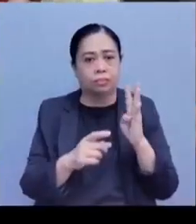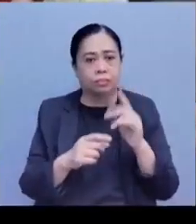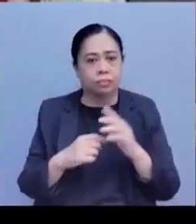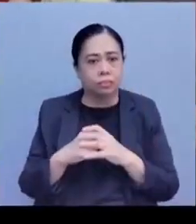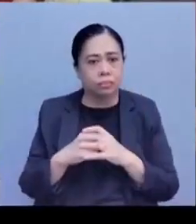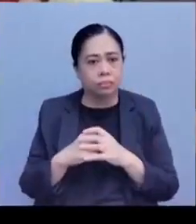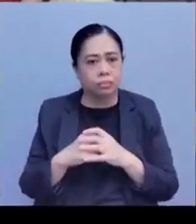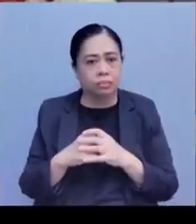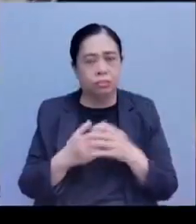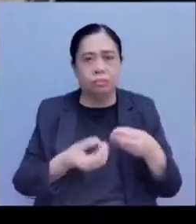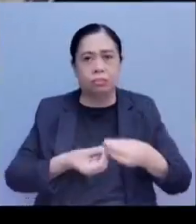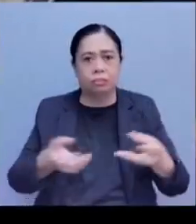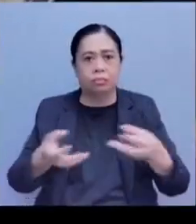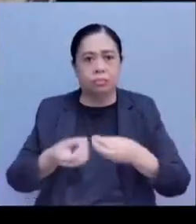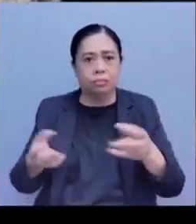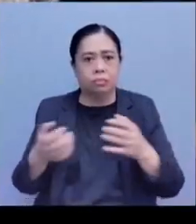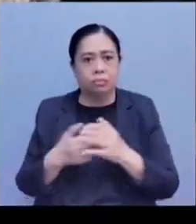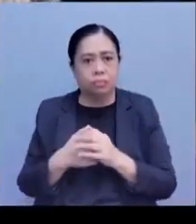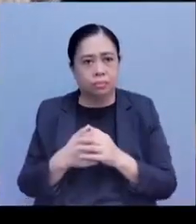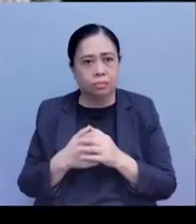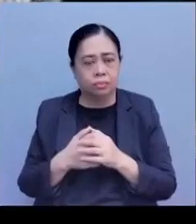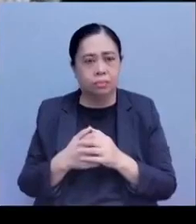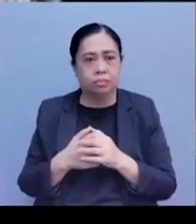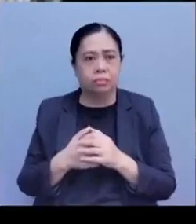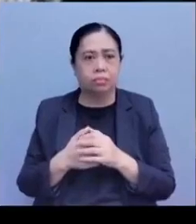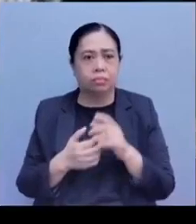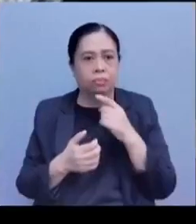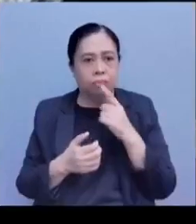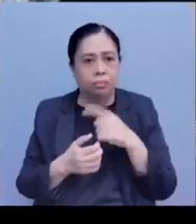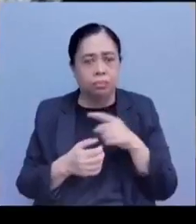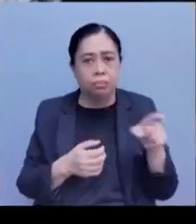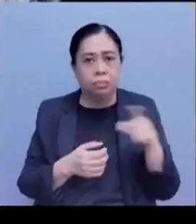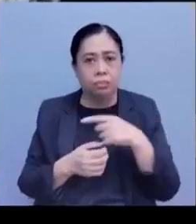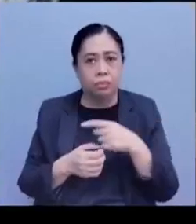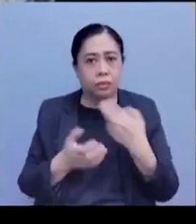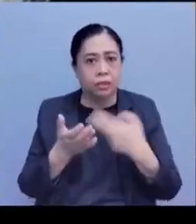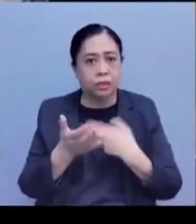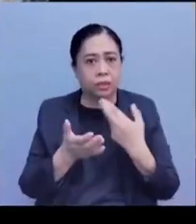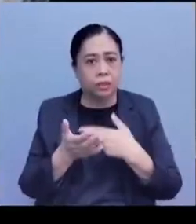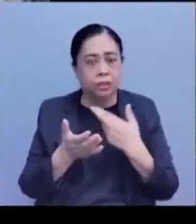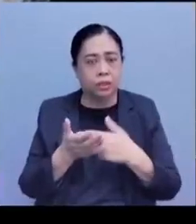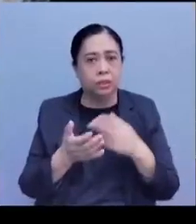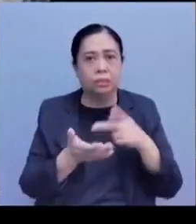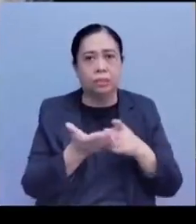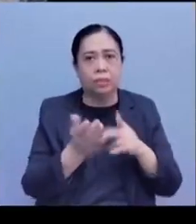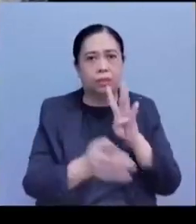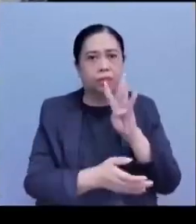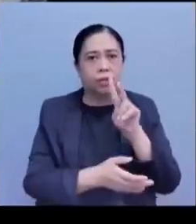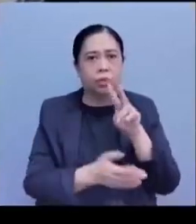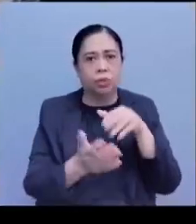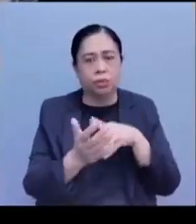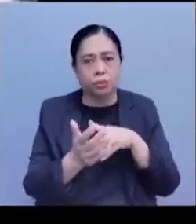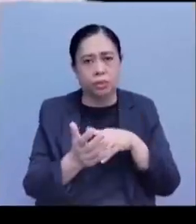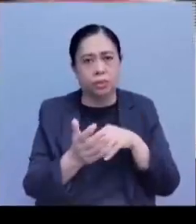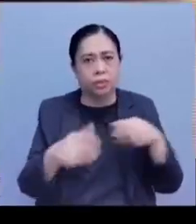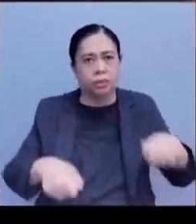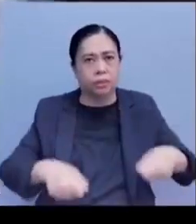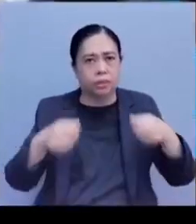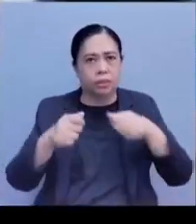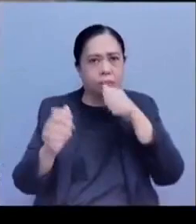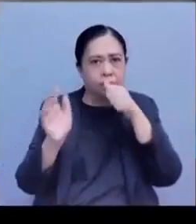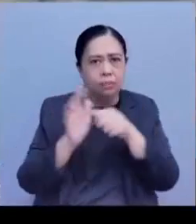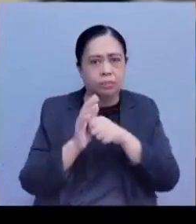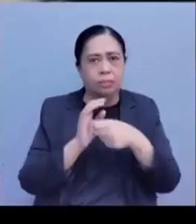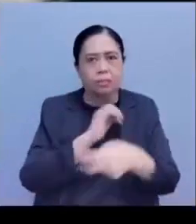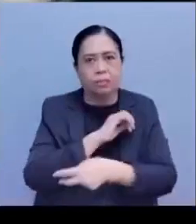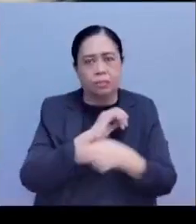Customs District Collector Arthur Sevilla Jr. says the sacks of rice are part of the 42,000 bags of smuggled rice